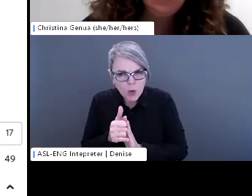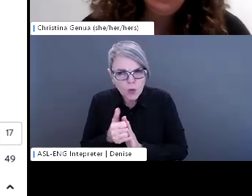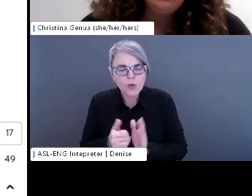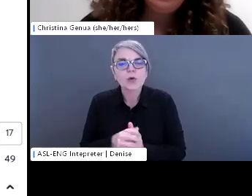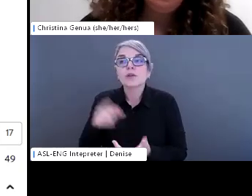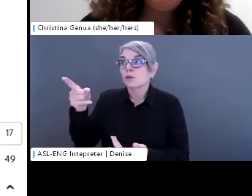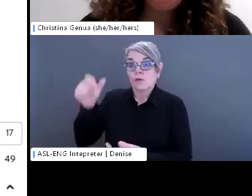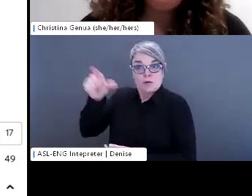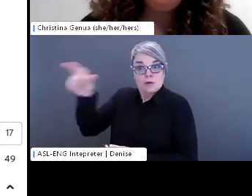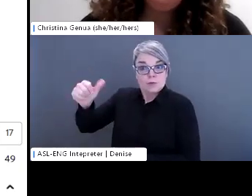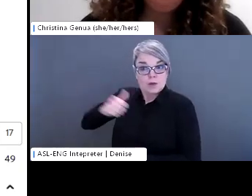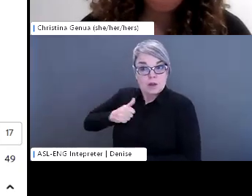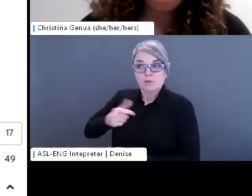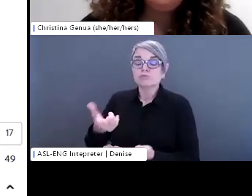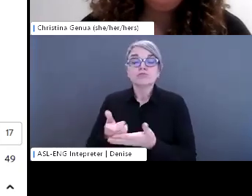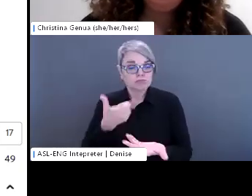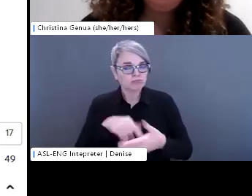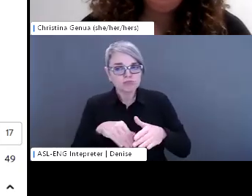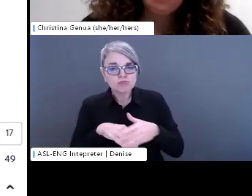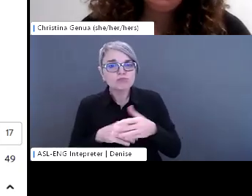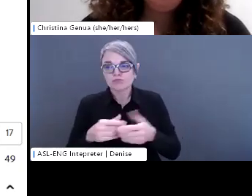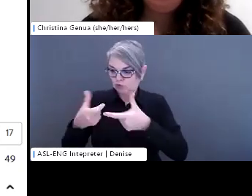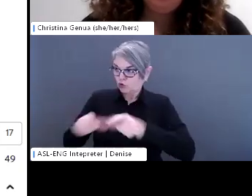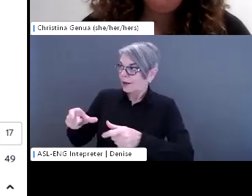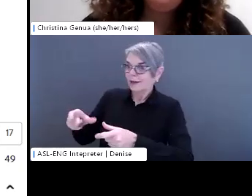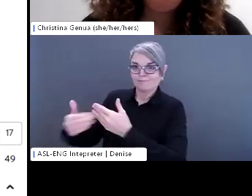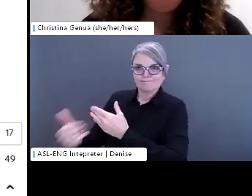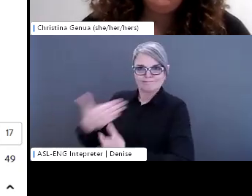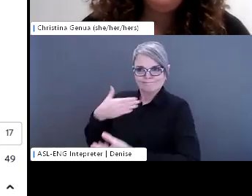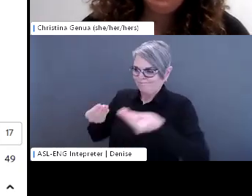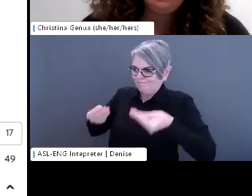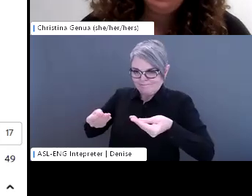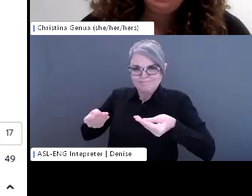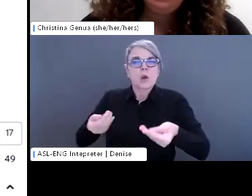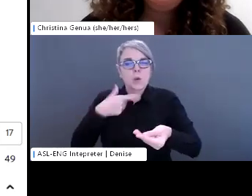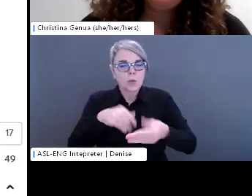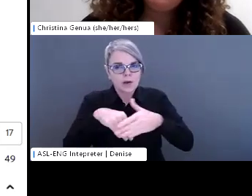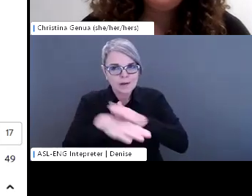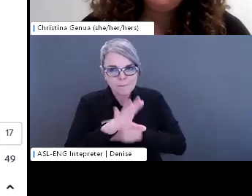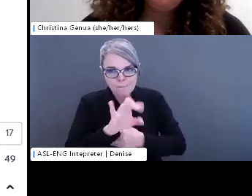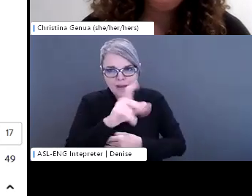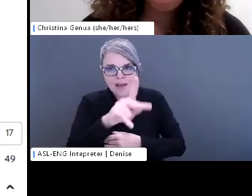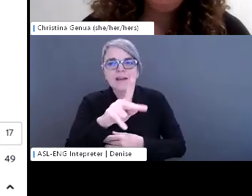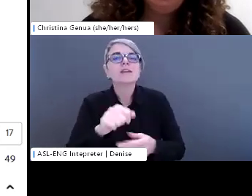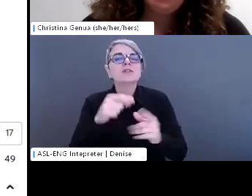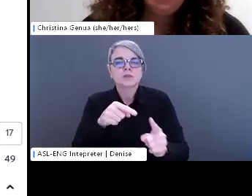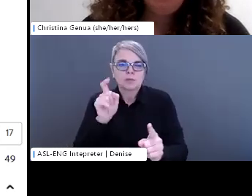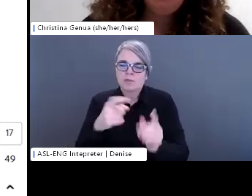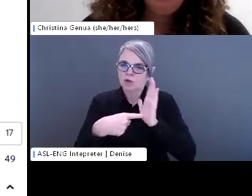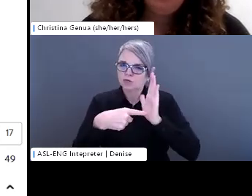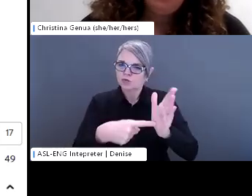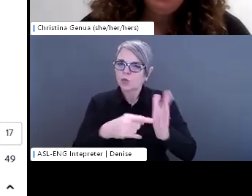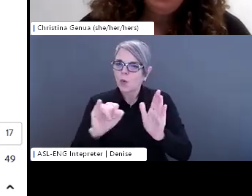bank? So a lot of you have said earlier in the chat, so bring one piece of photo ID and the check to the customer service